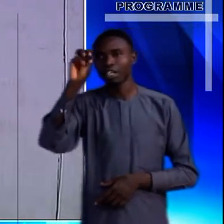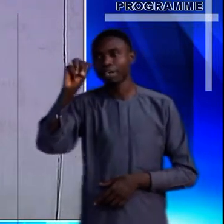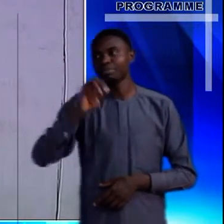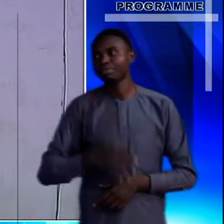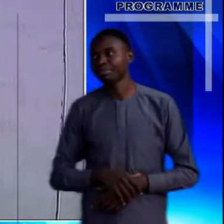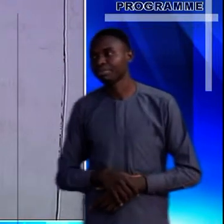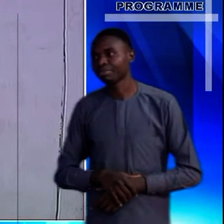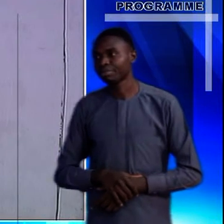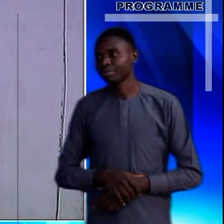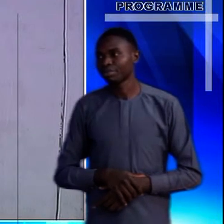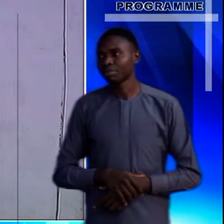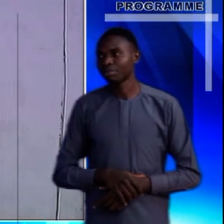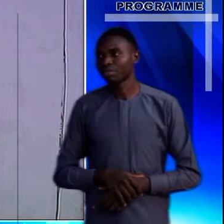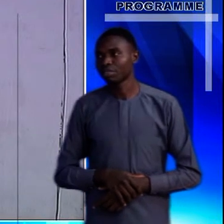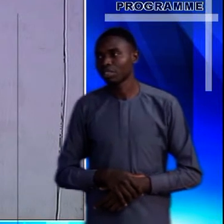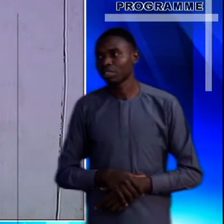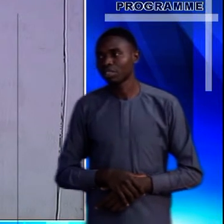we also have